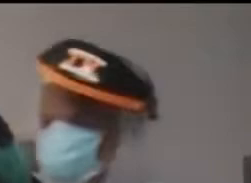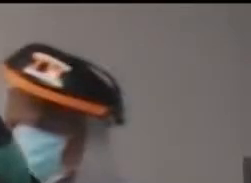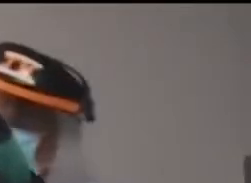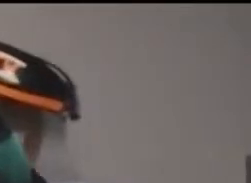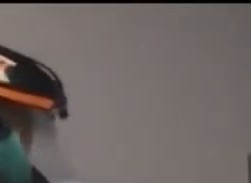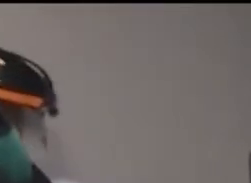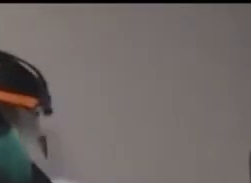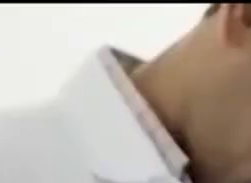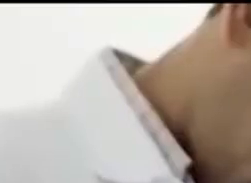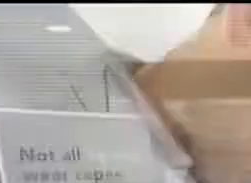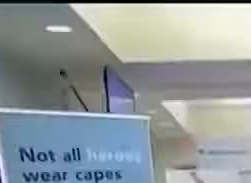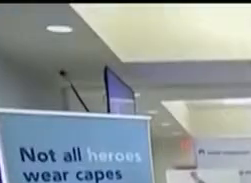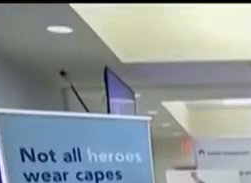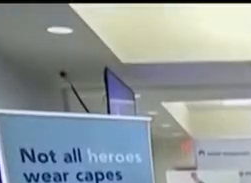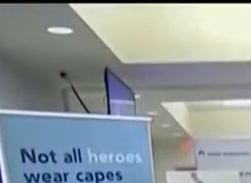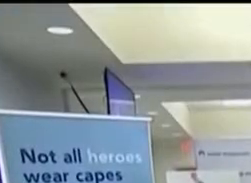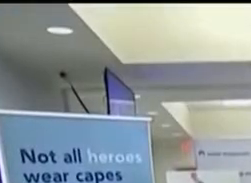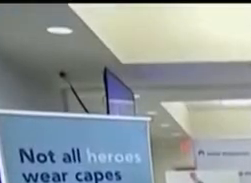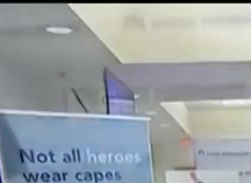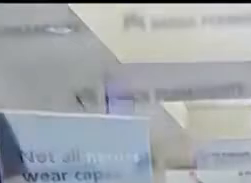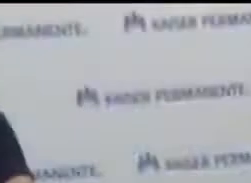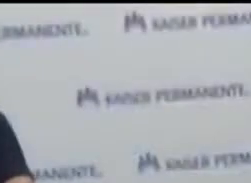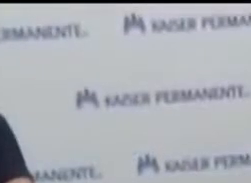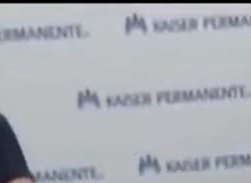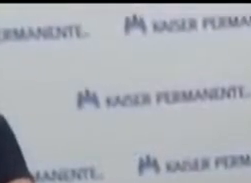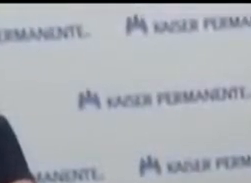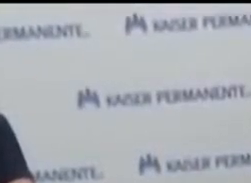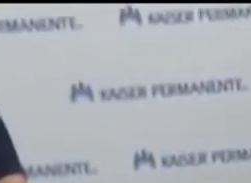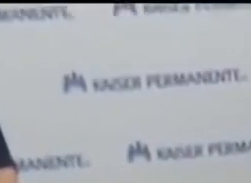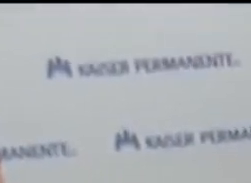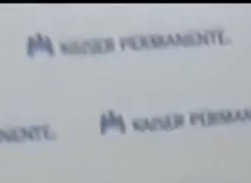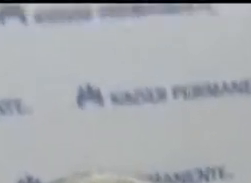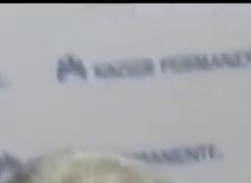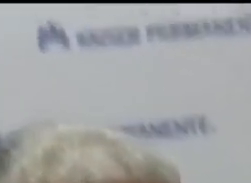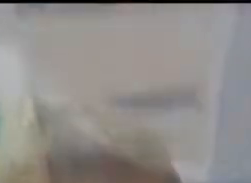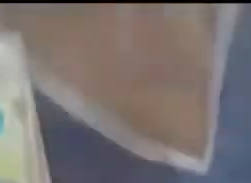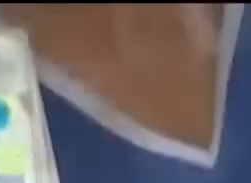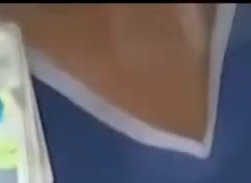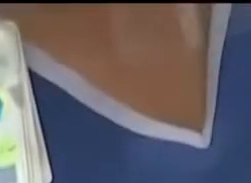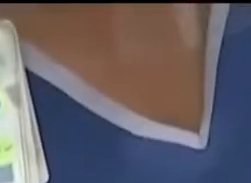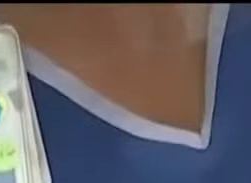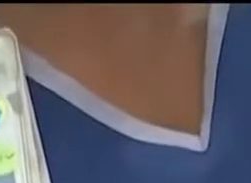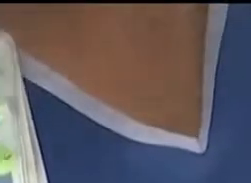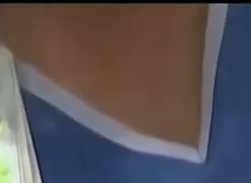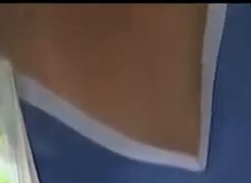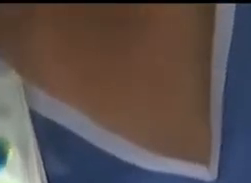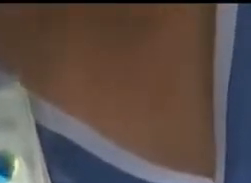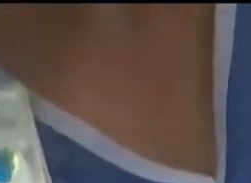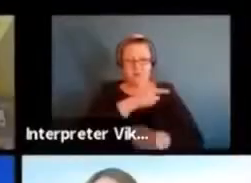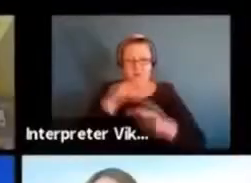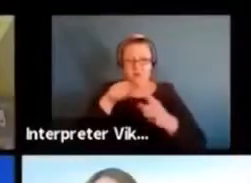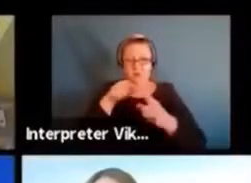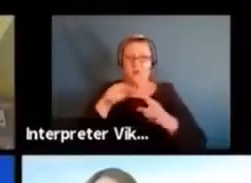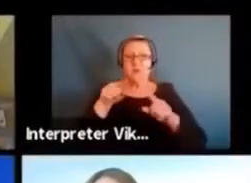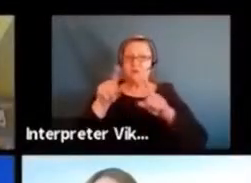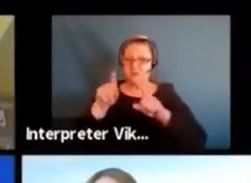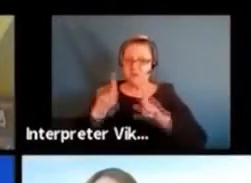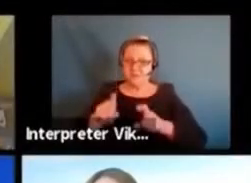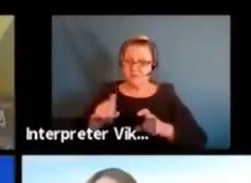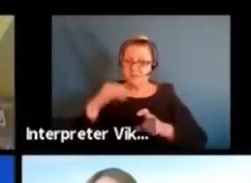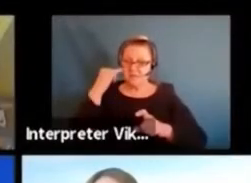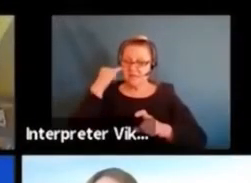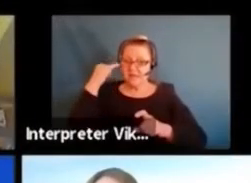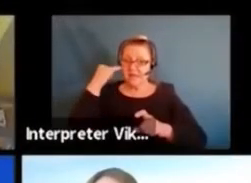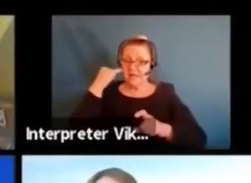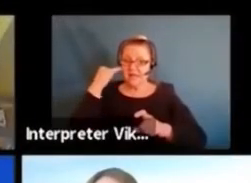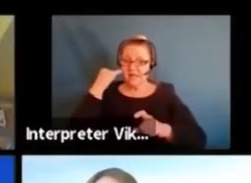week. So we'll very quickly be able to see if people who receive the vaccine, when they're tested afterwards, whether they no longer ever